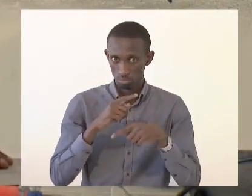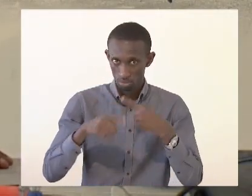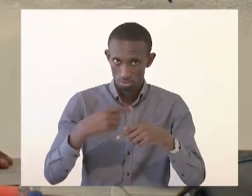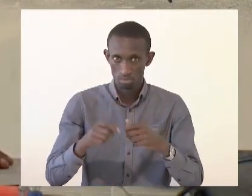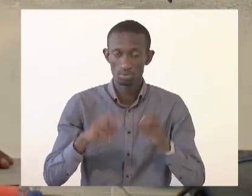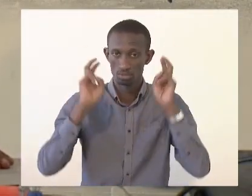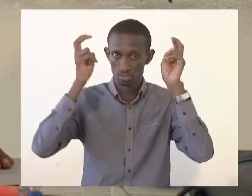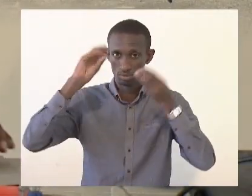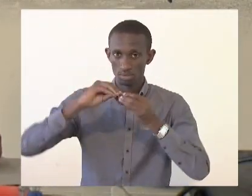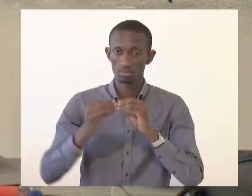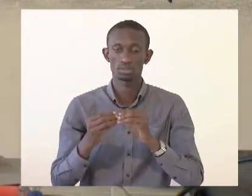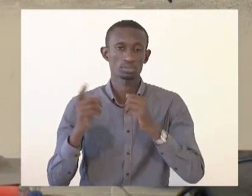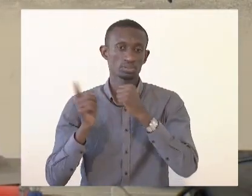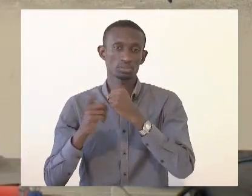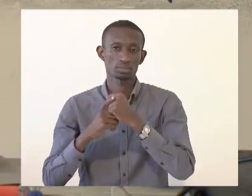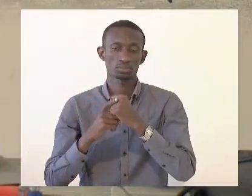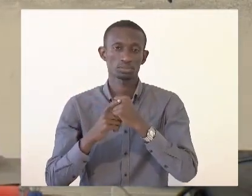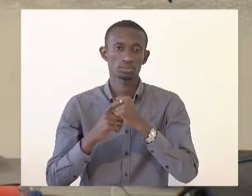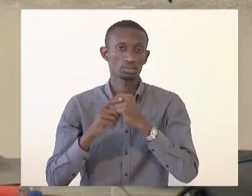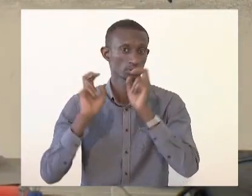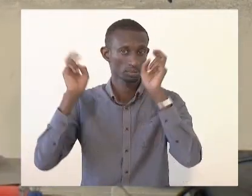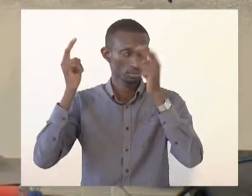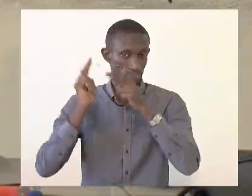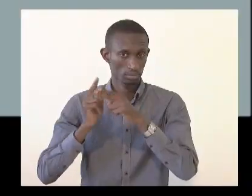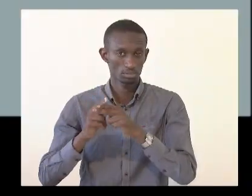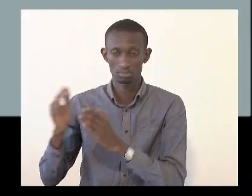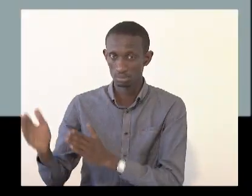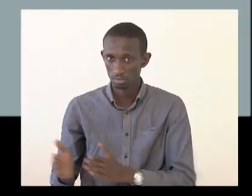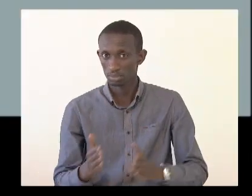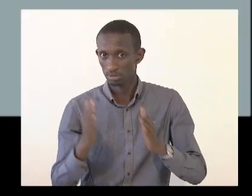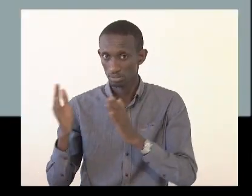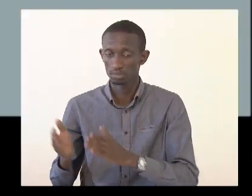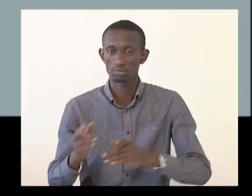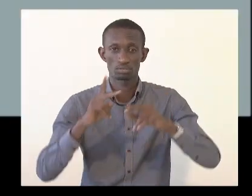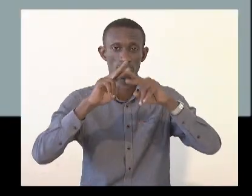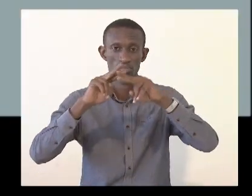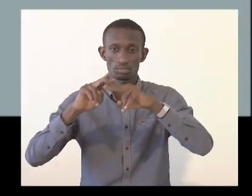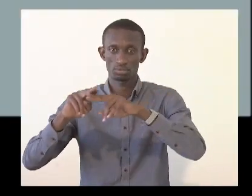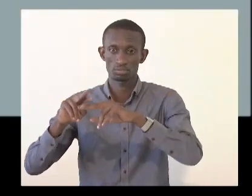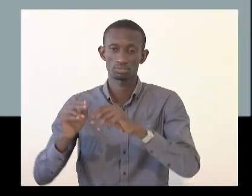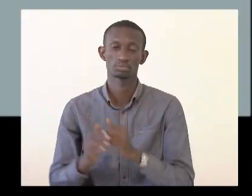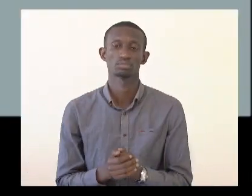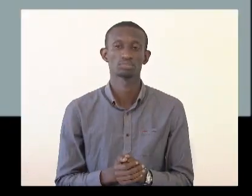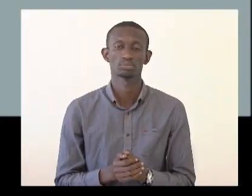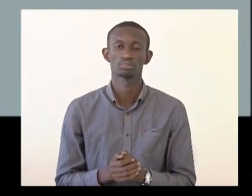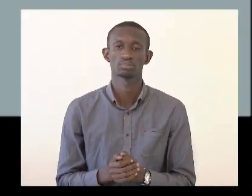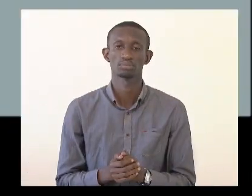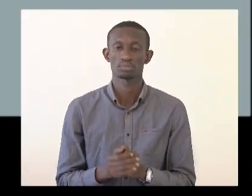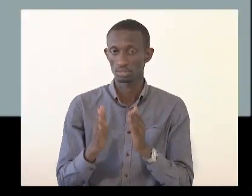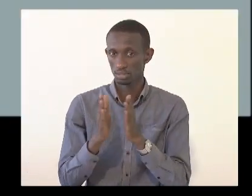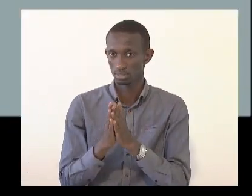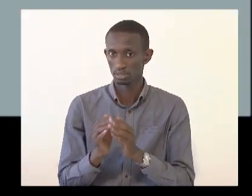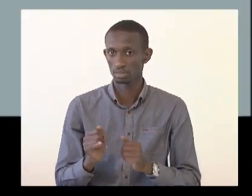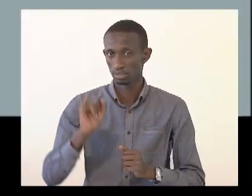the preparation of salts and identification of ions. And the lesson of